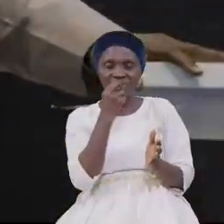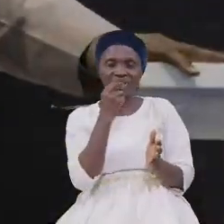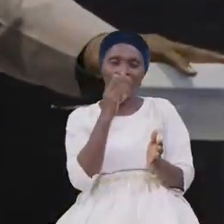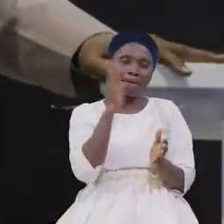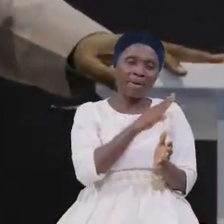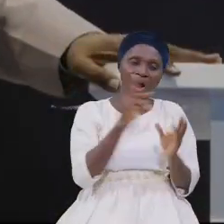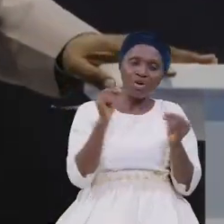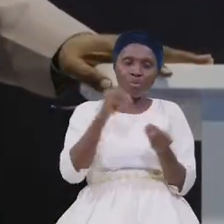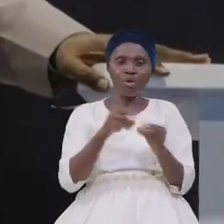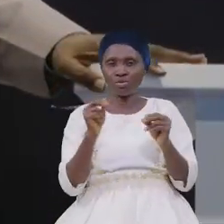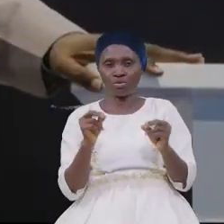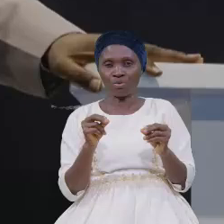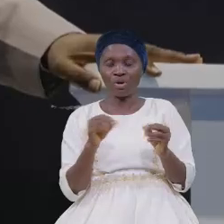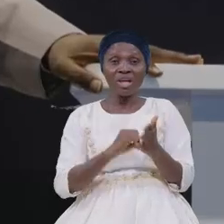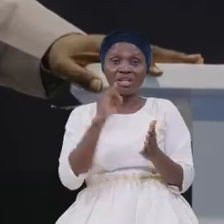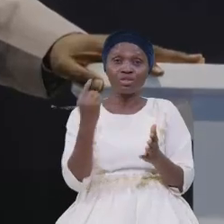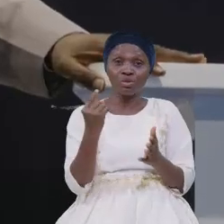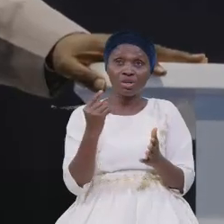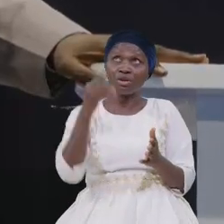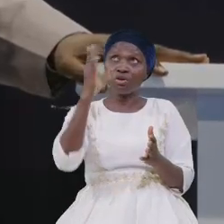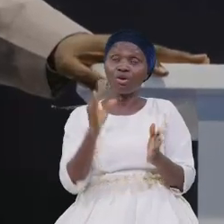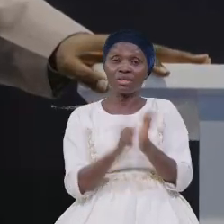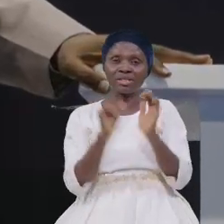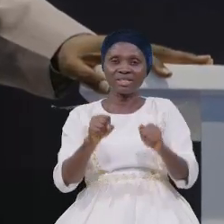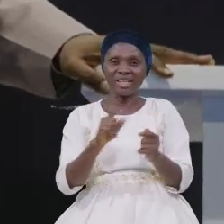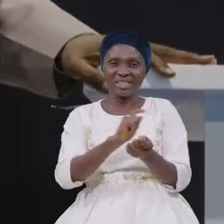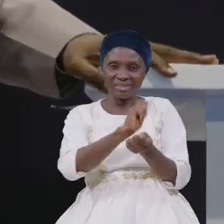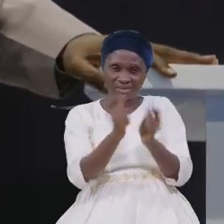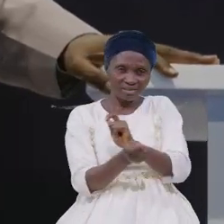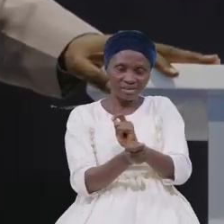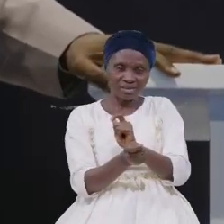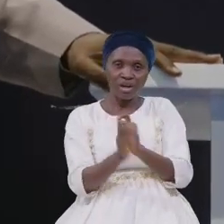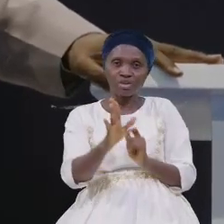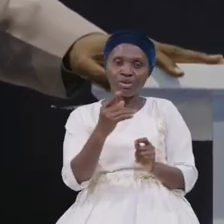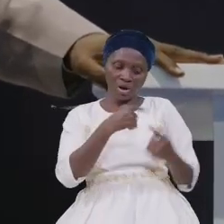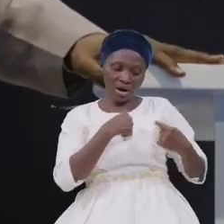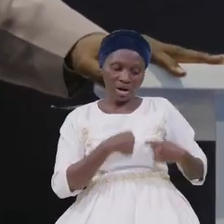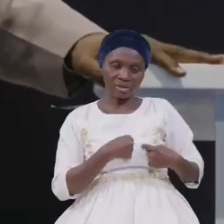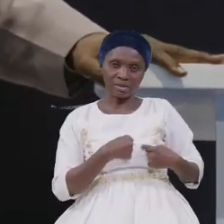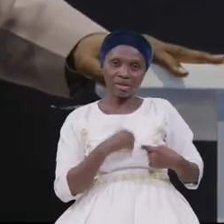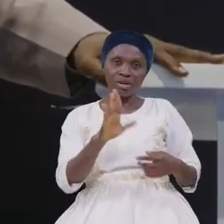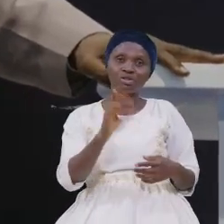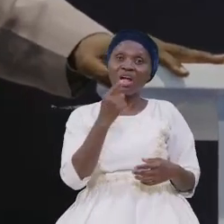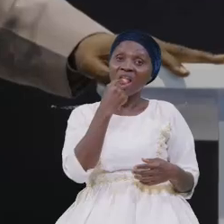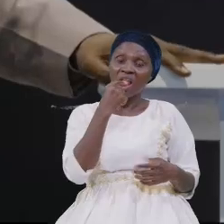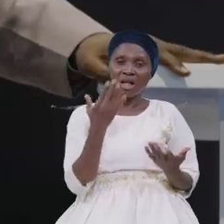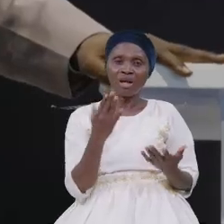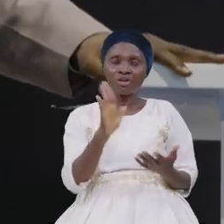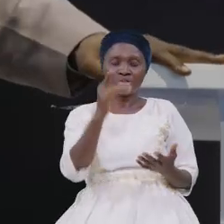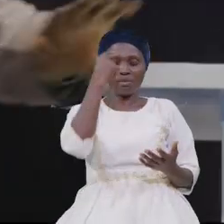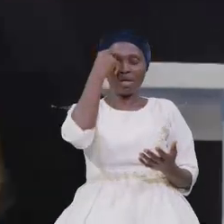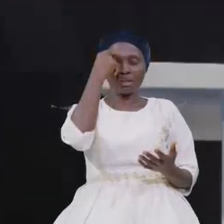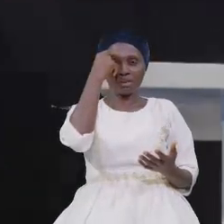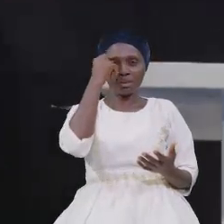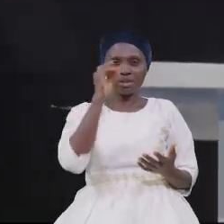God that can turn and transform your heart, your tongue, your mind, your